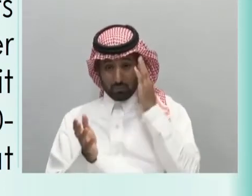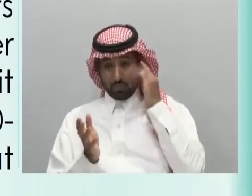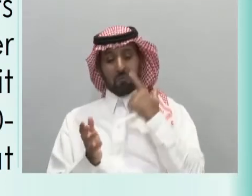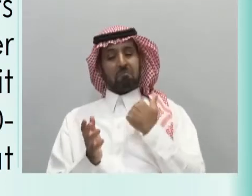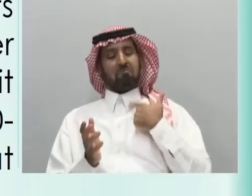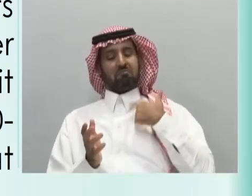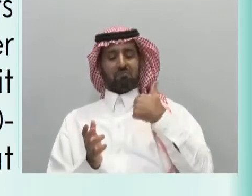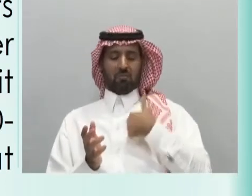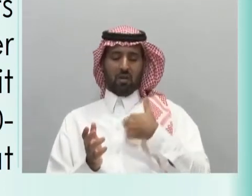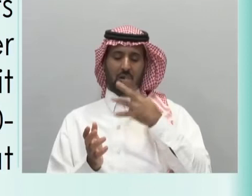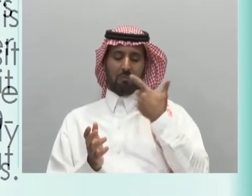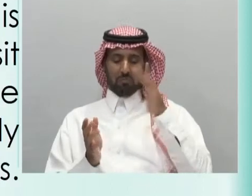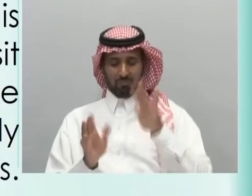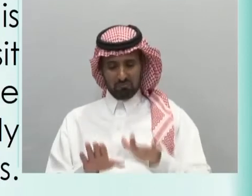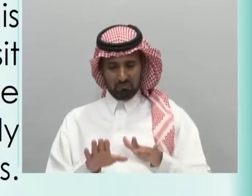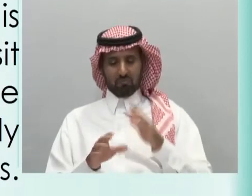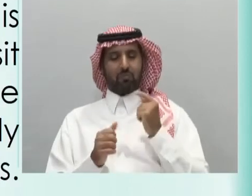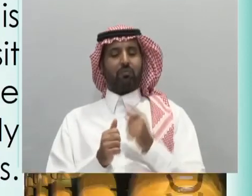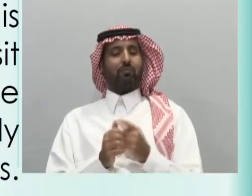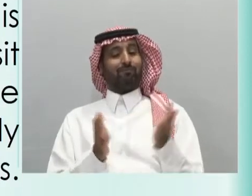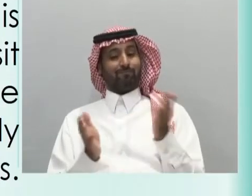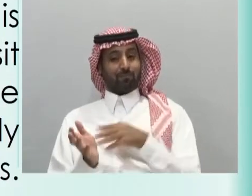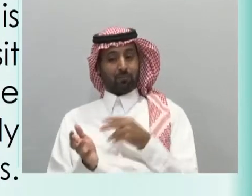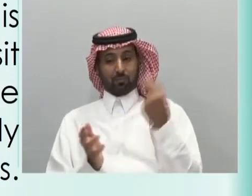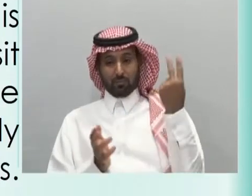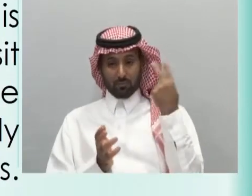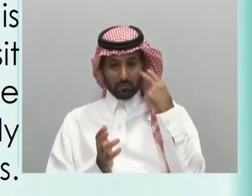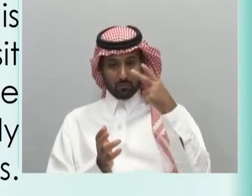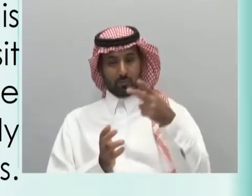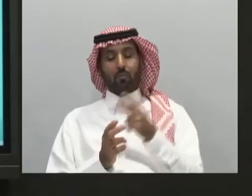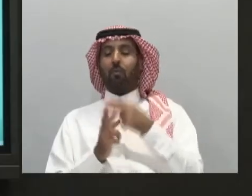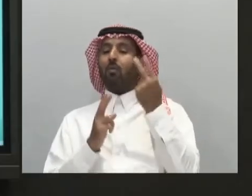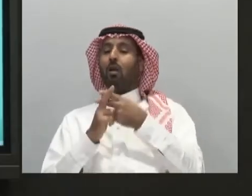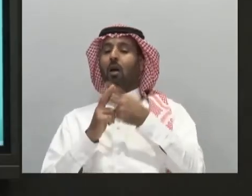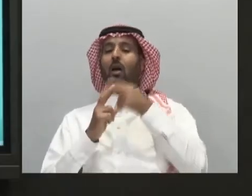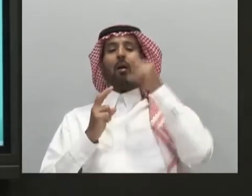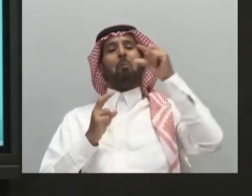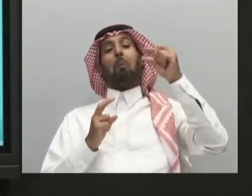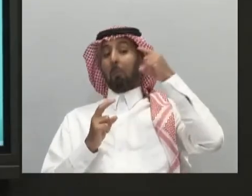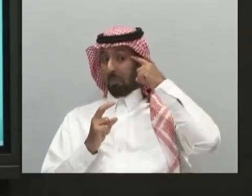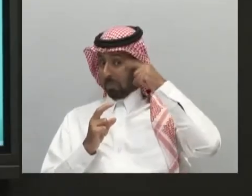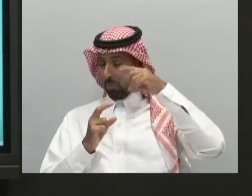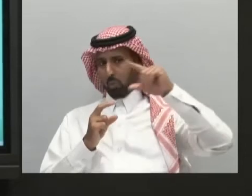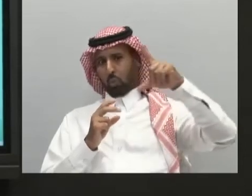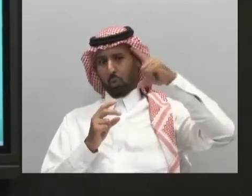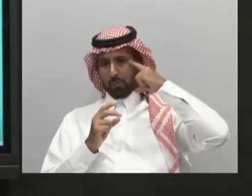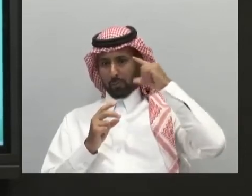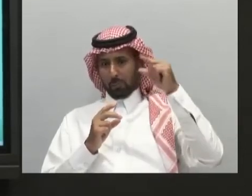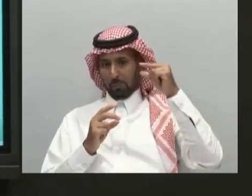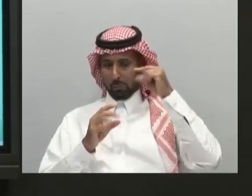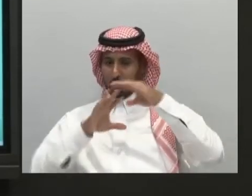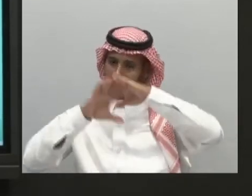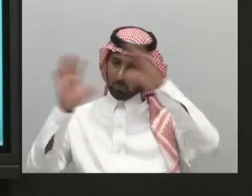What about you? Okay. Now let's go to the other one. The other one is capsules like these things. It is found